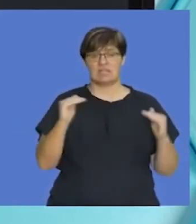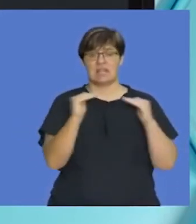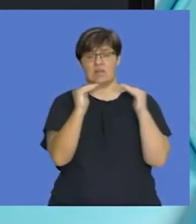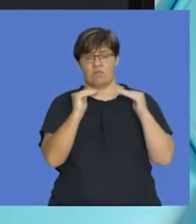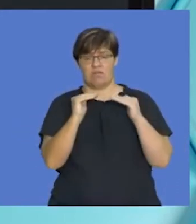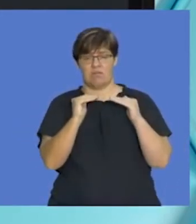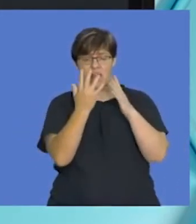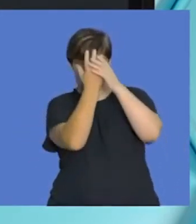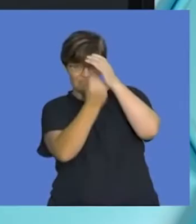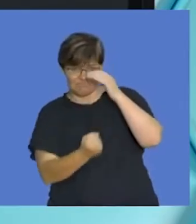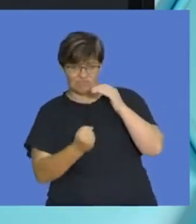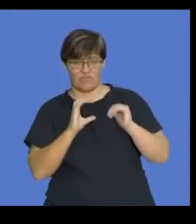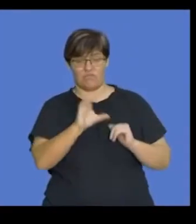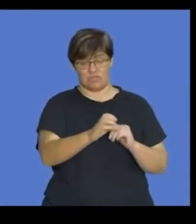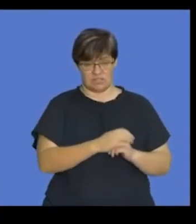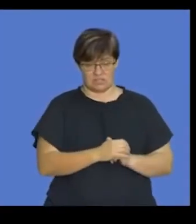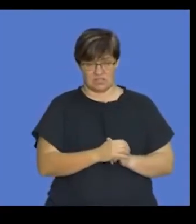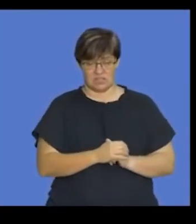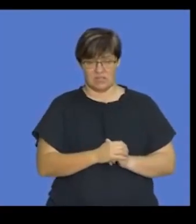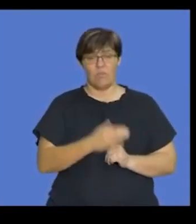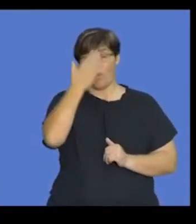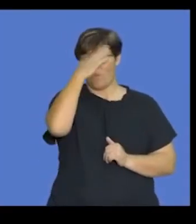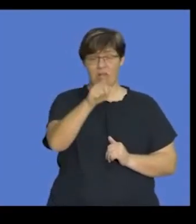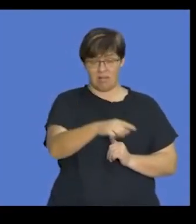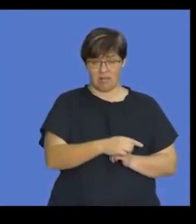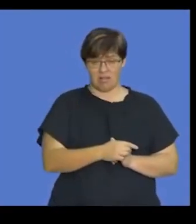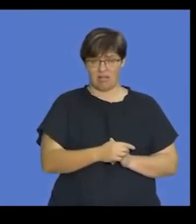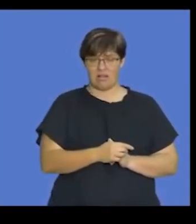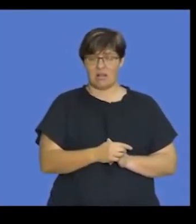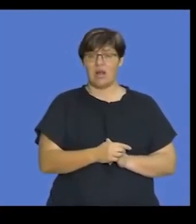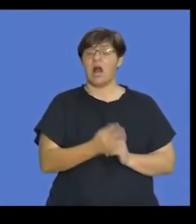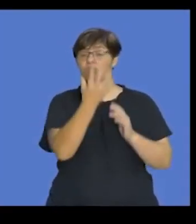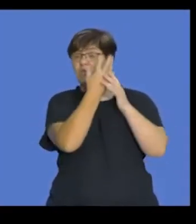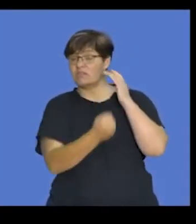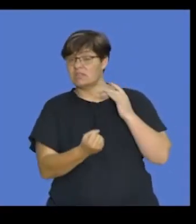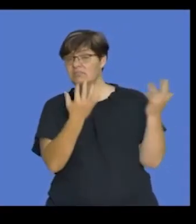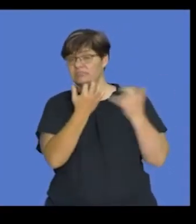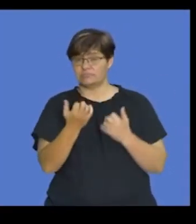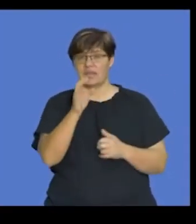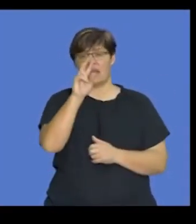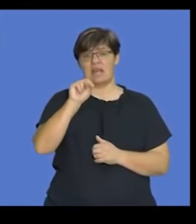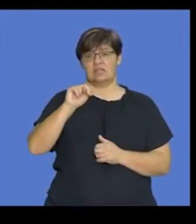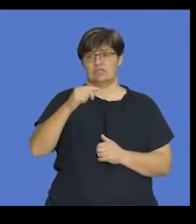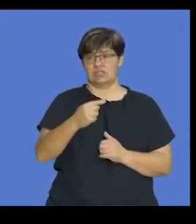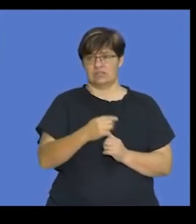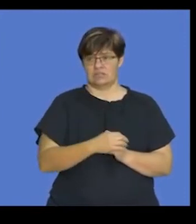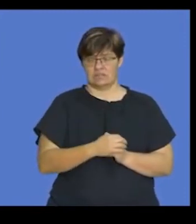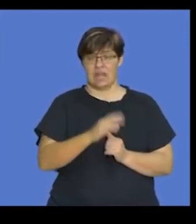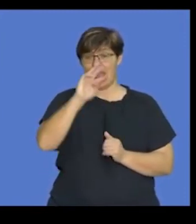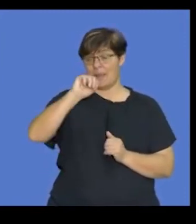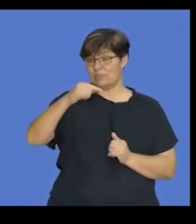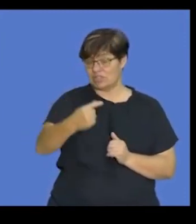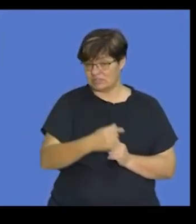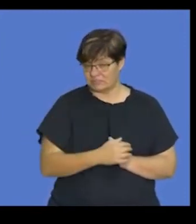force. And we know that we can calculate gravity by going mg. So let's think about this.